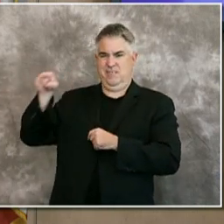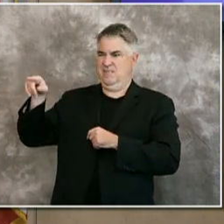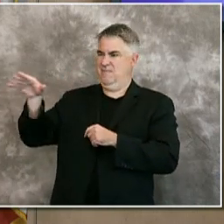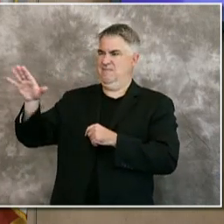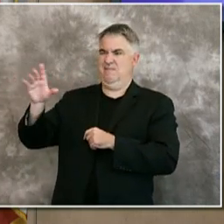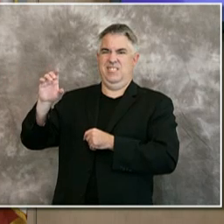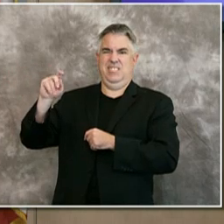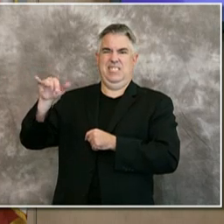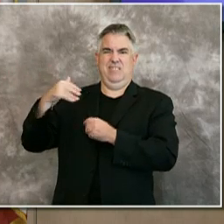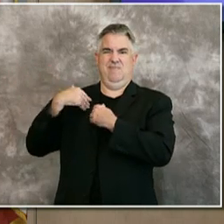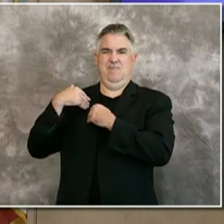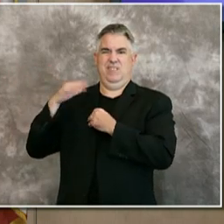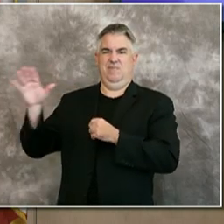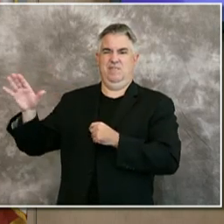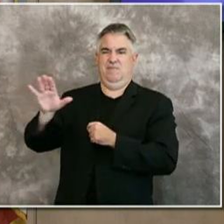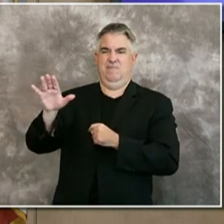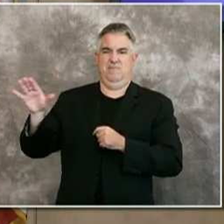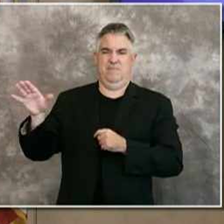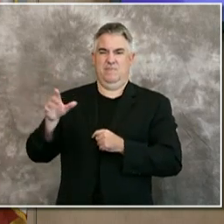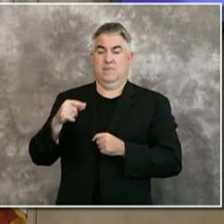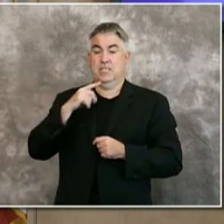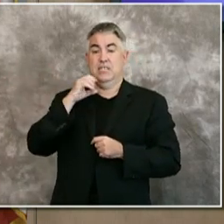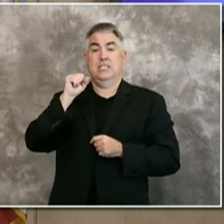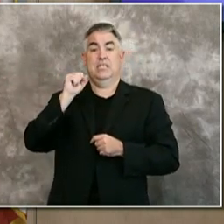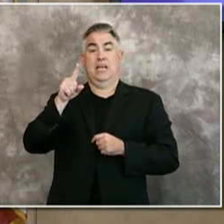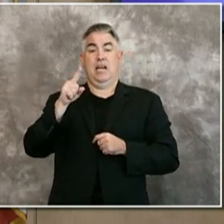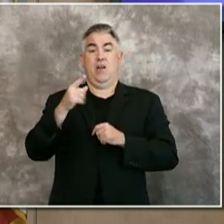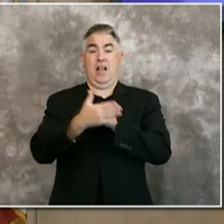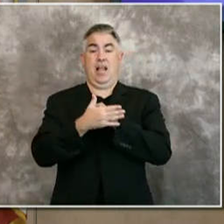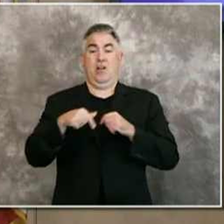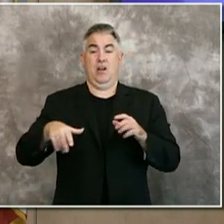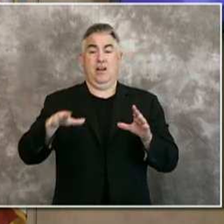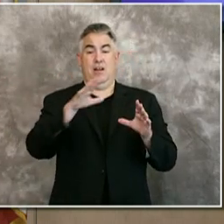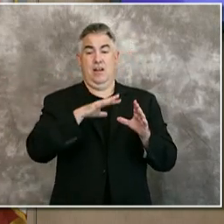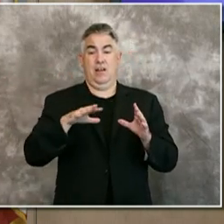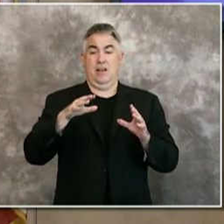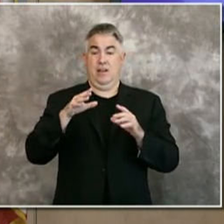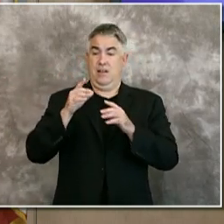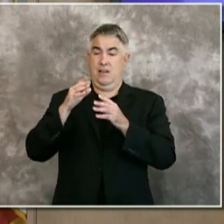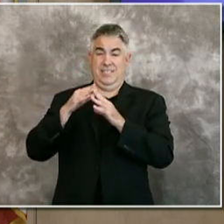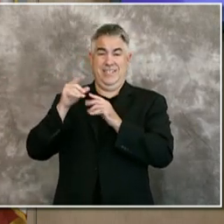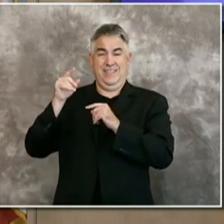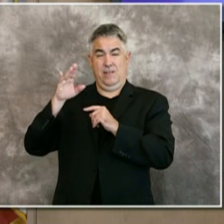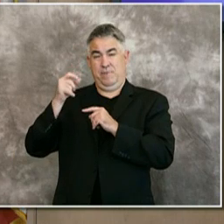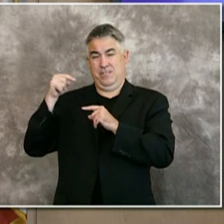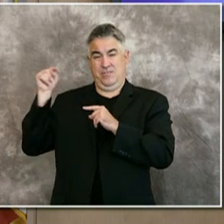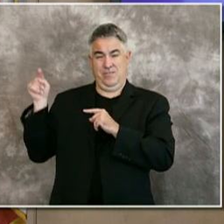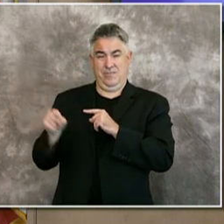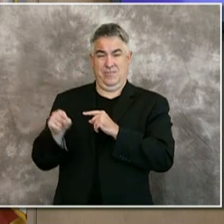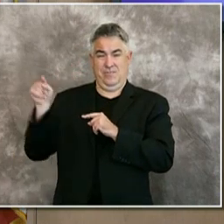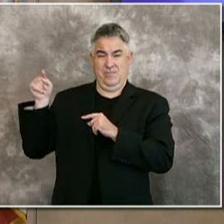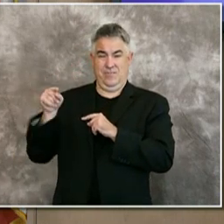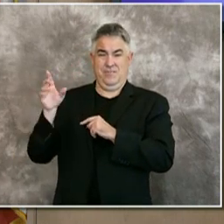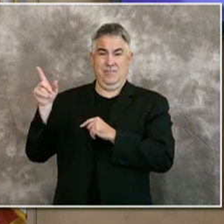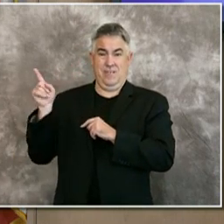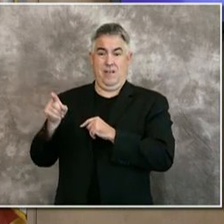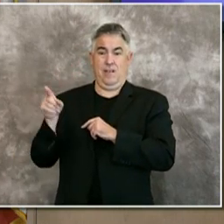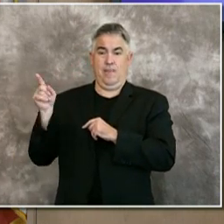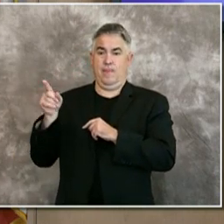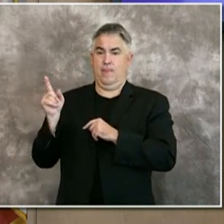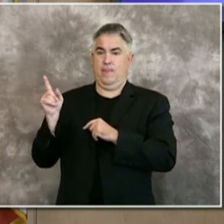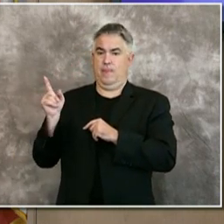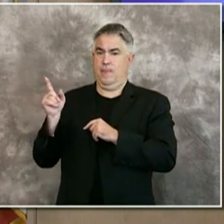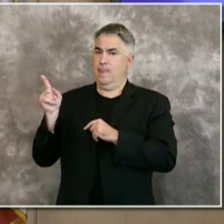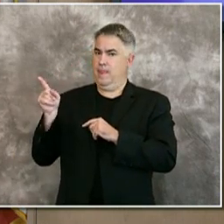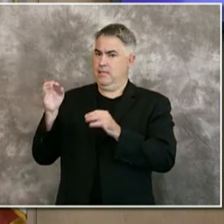Diego County, it's the 10 coastal cities that have responsibilities for their beaches, and they chose to keep them